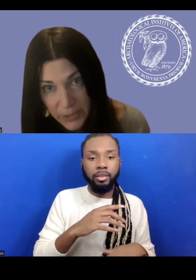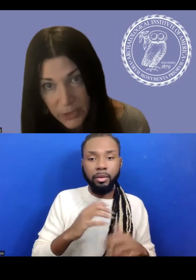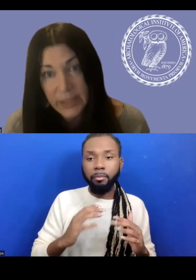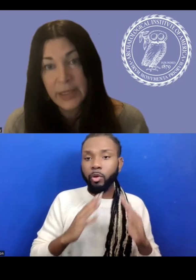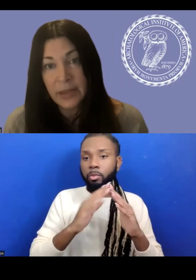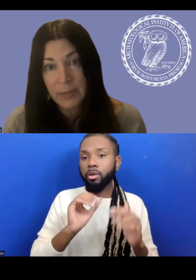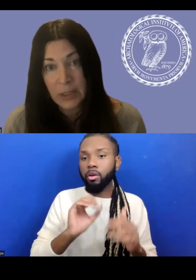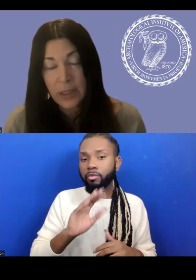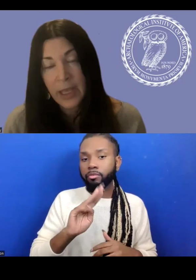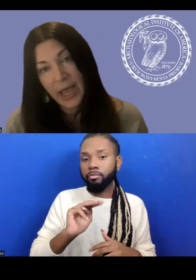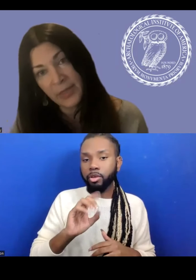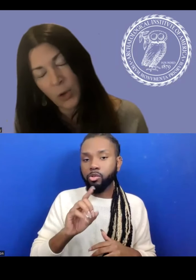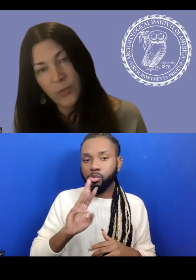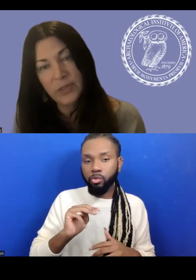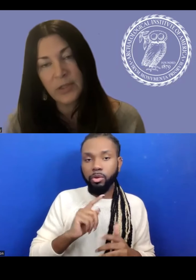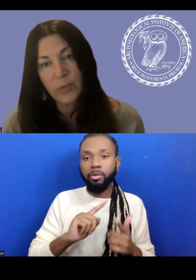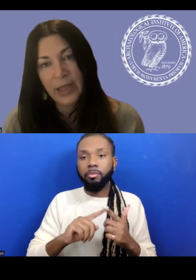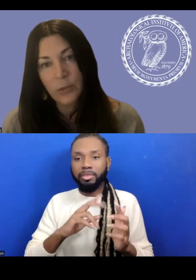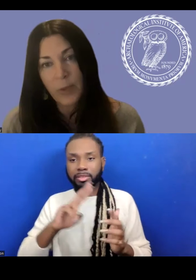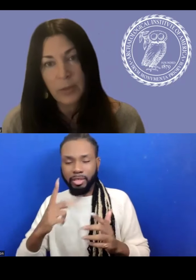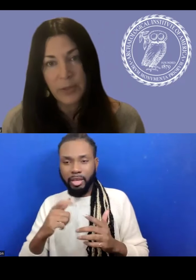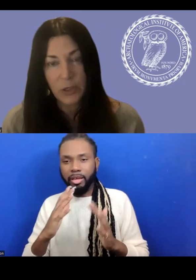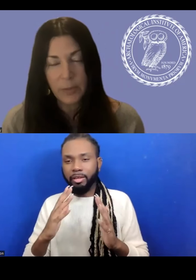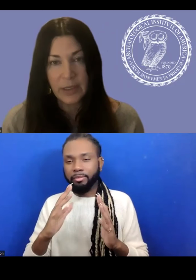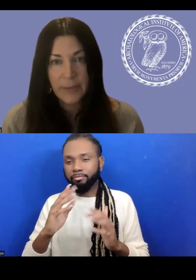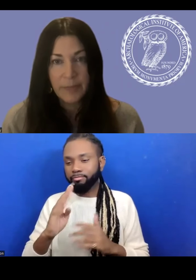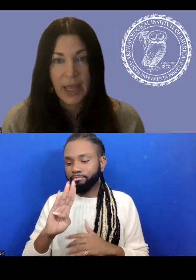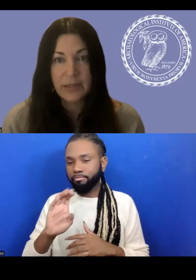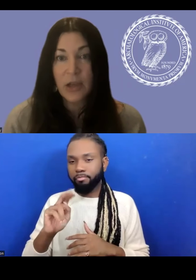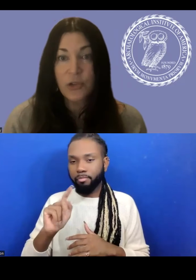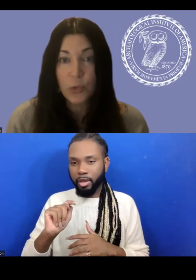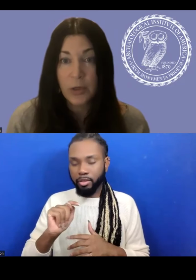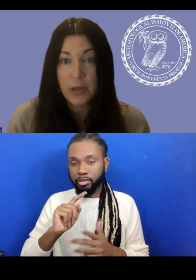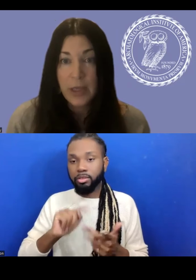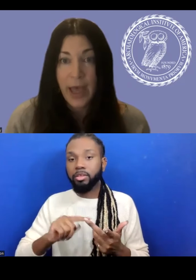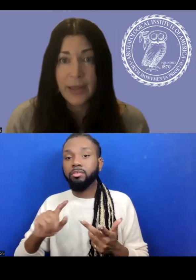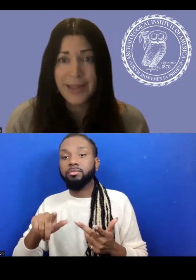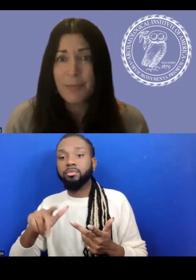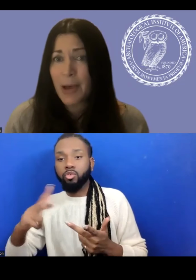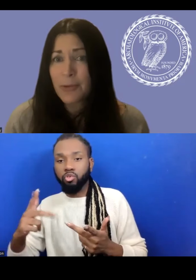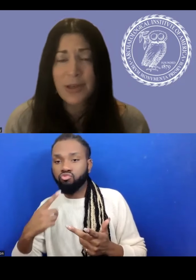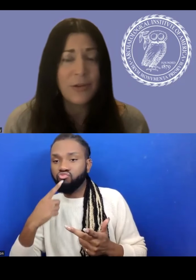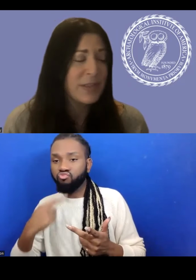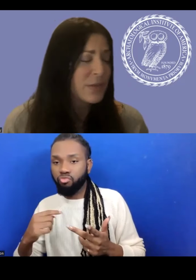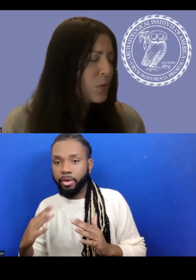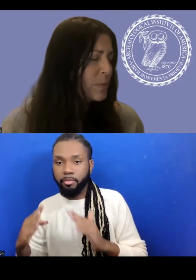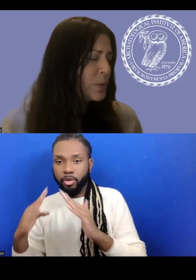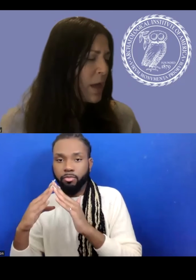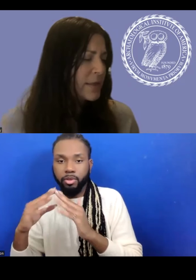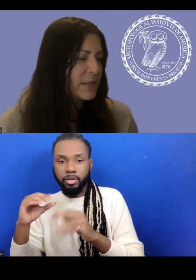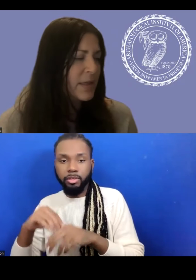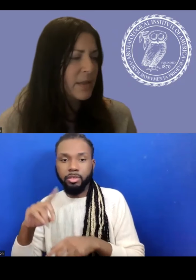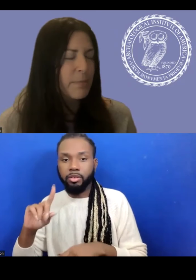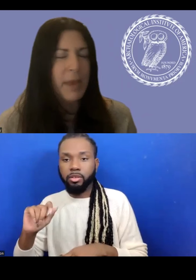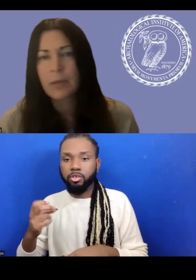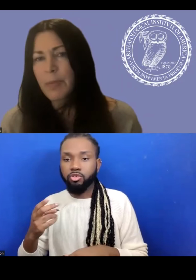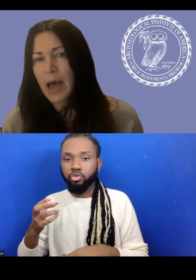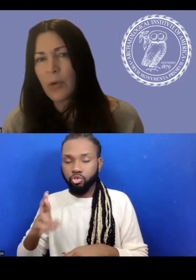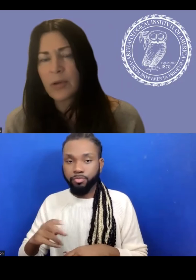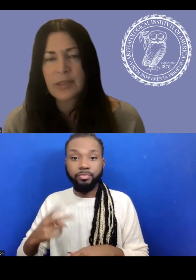bent pyramid in the middle, and then over to the right, the red pyramid at Dashur. And the amount of stone blocks